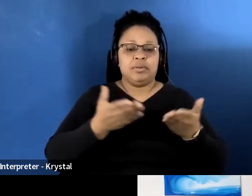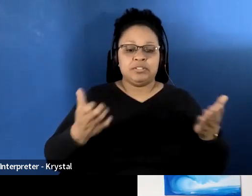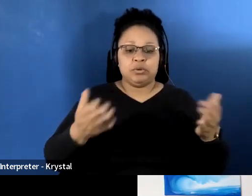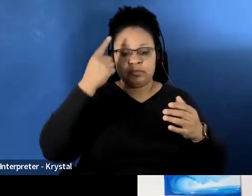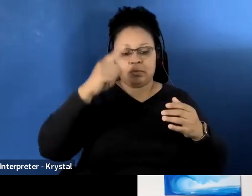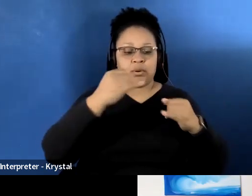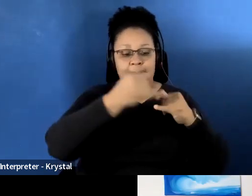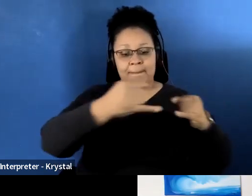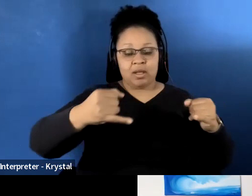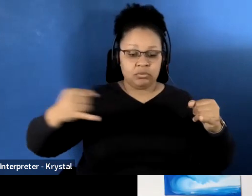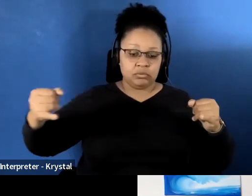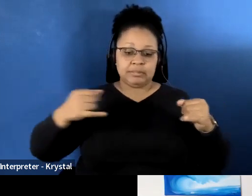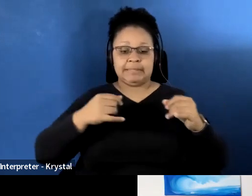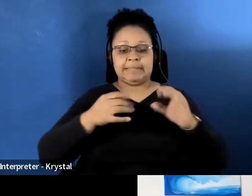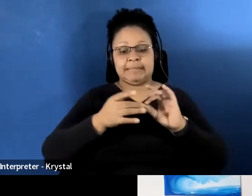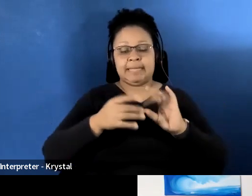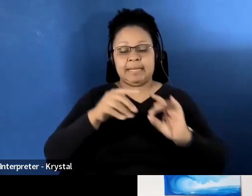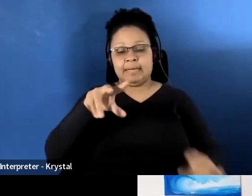no. And the